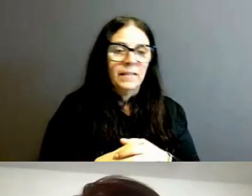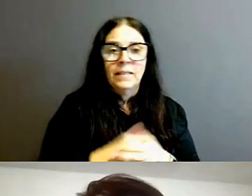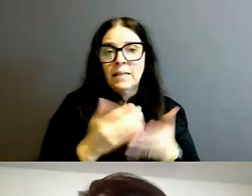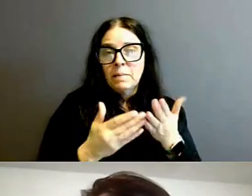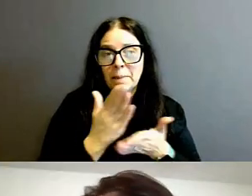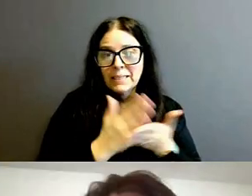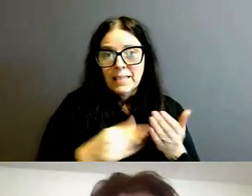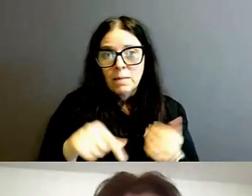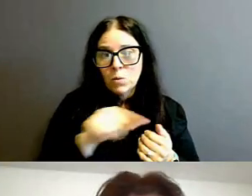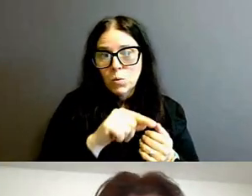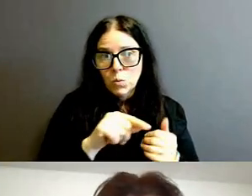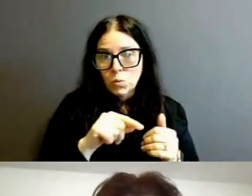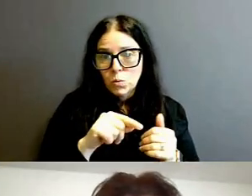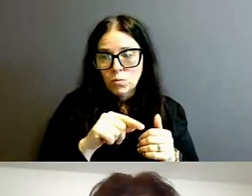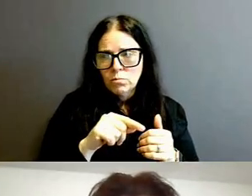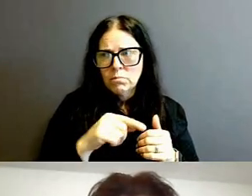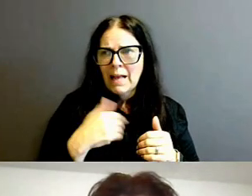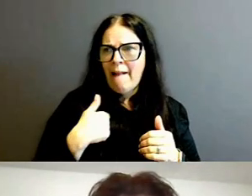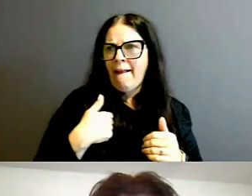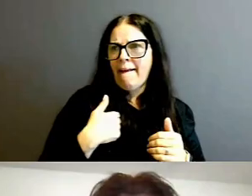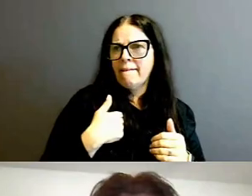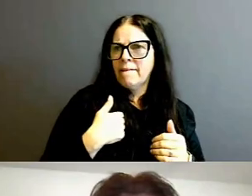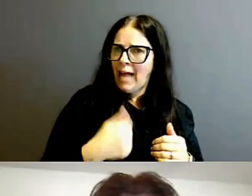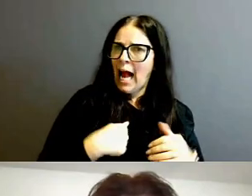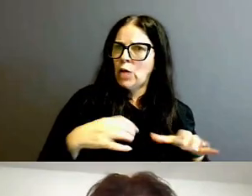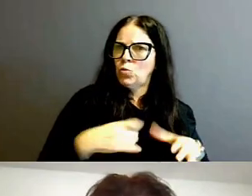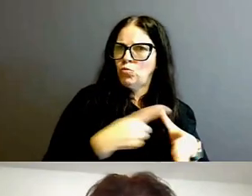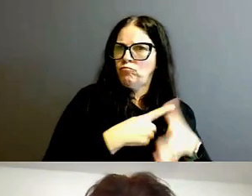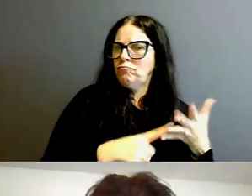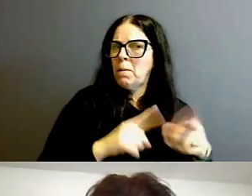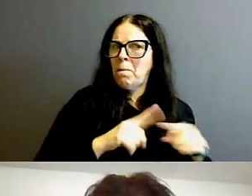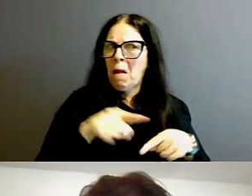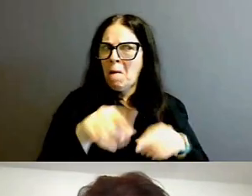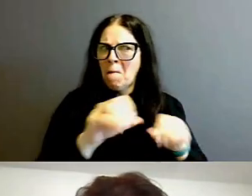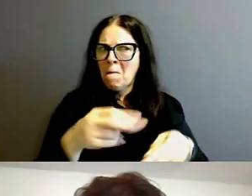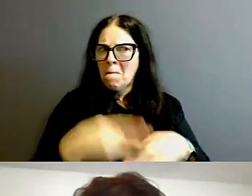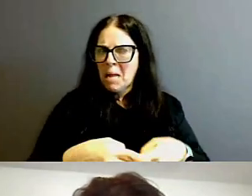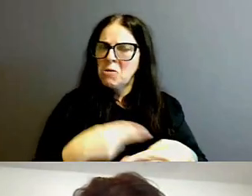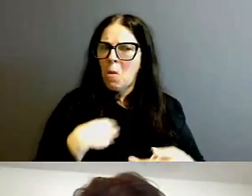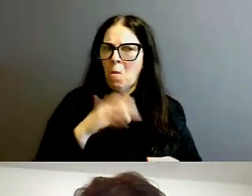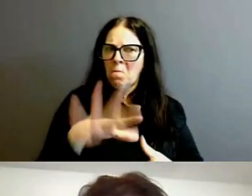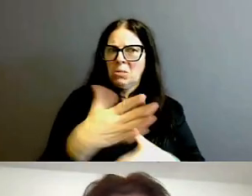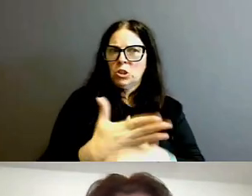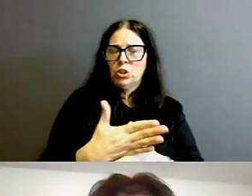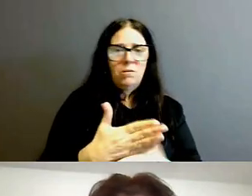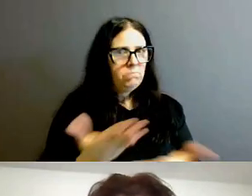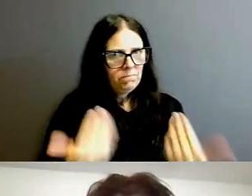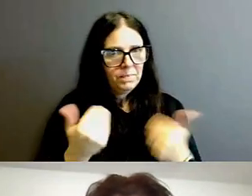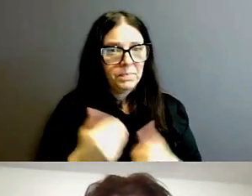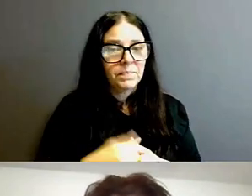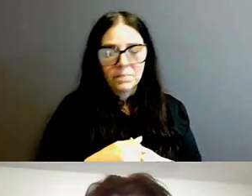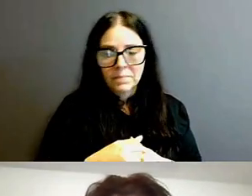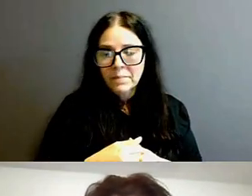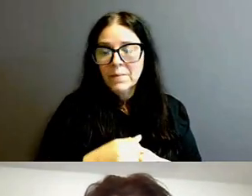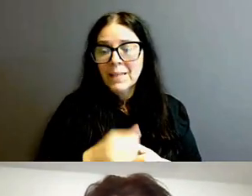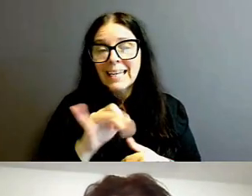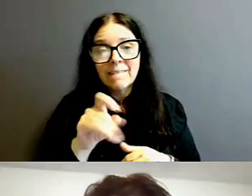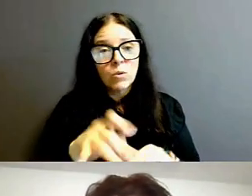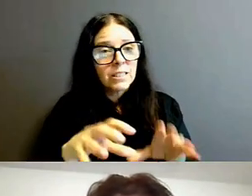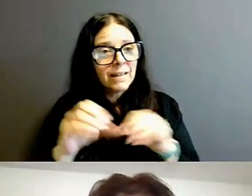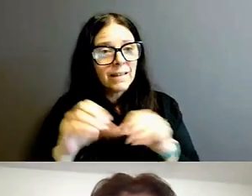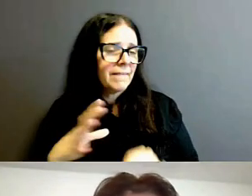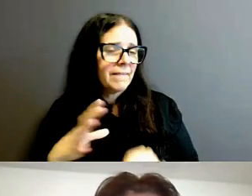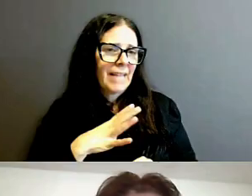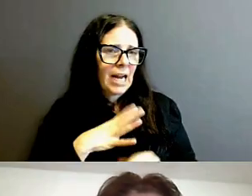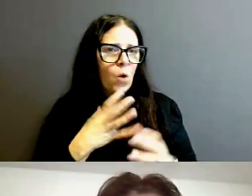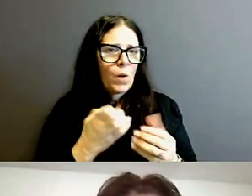wasn't mentioned. Feel free to mention that as well before we wrap up today. And on that note, if you need to leave, I want to thank you. I want to